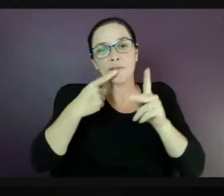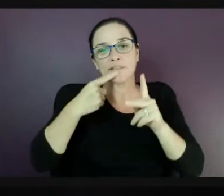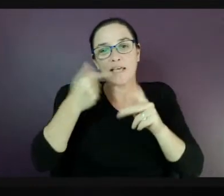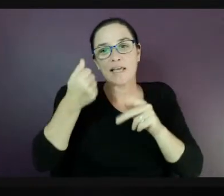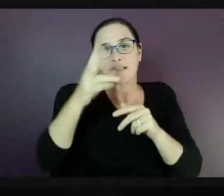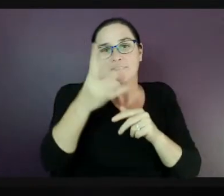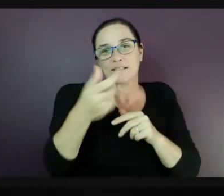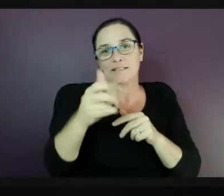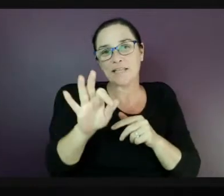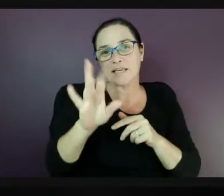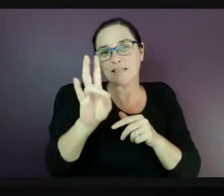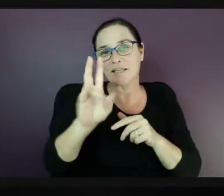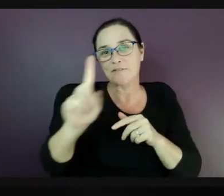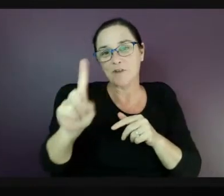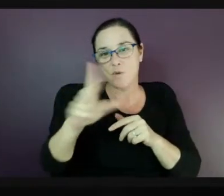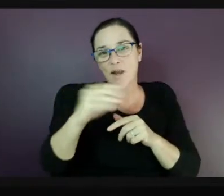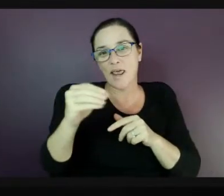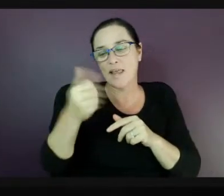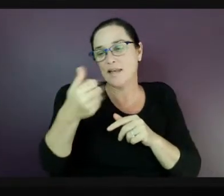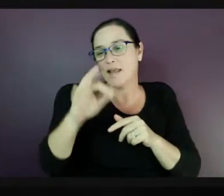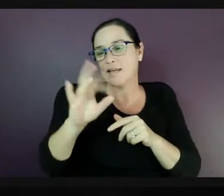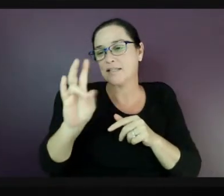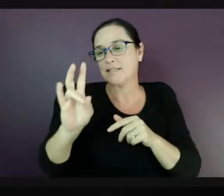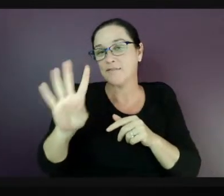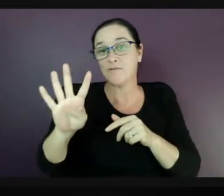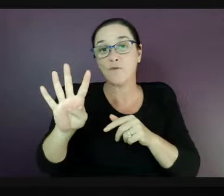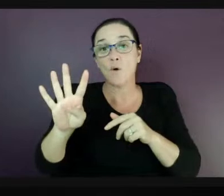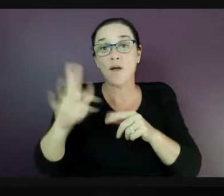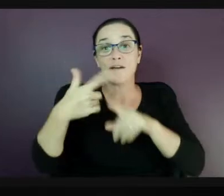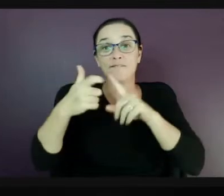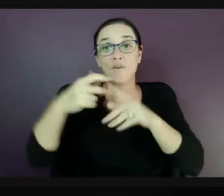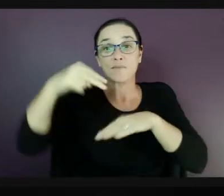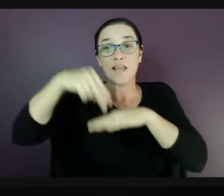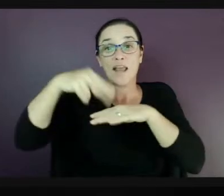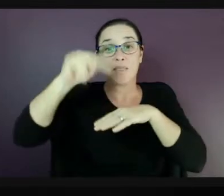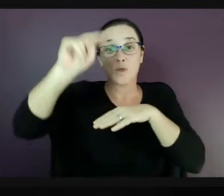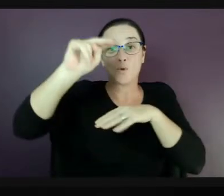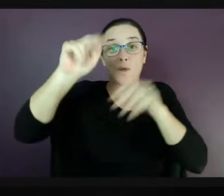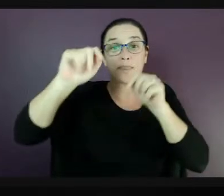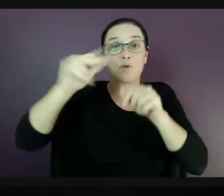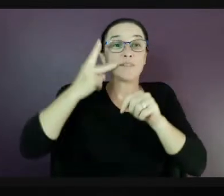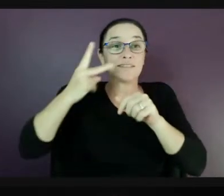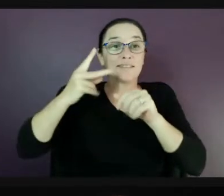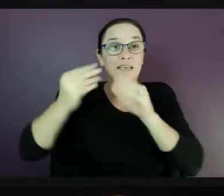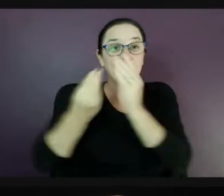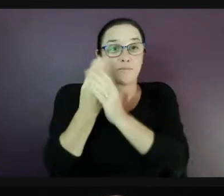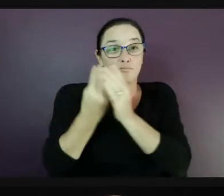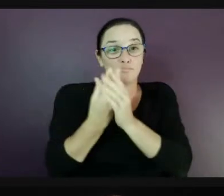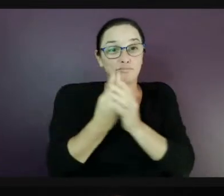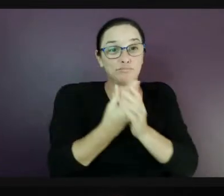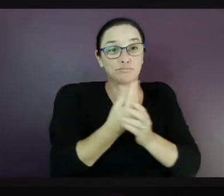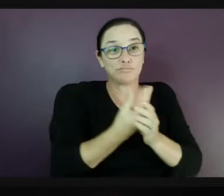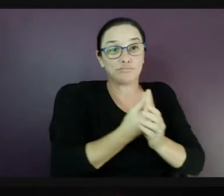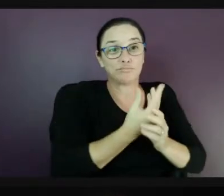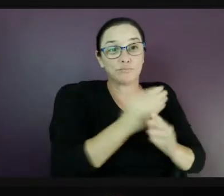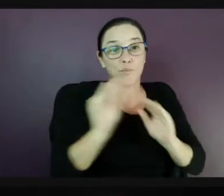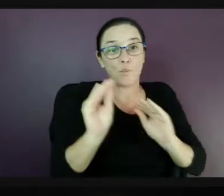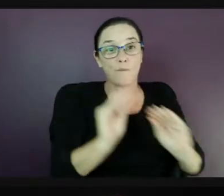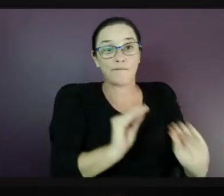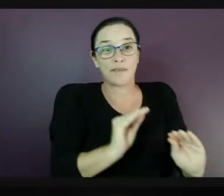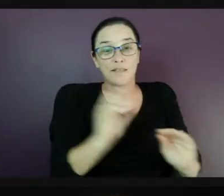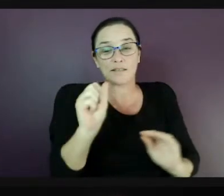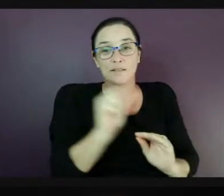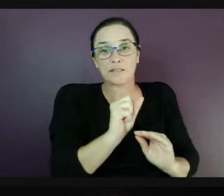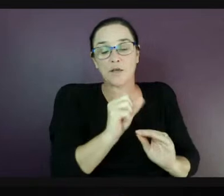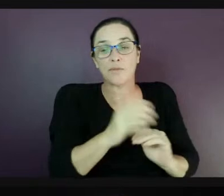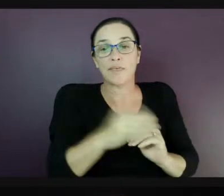fissures migrate down the rift zone from there. We can see them moving over time. So that will be the area to, if something happens,